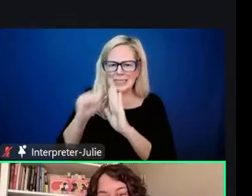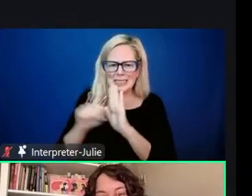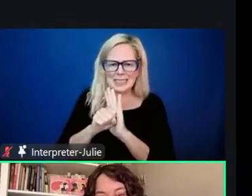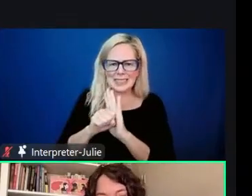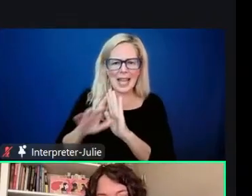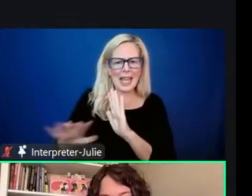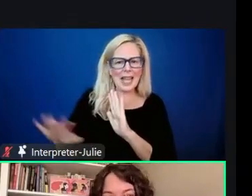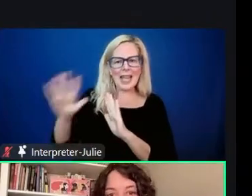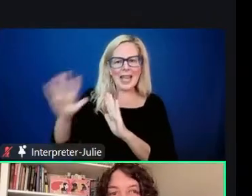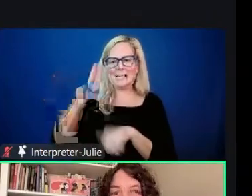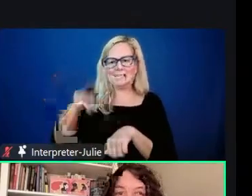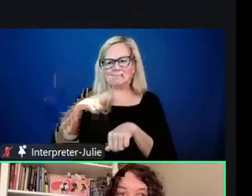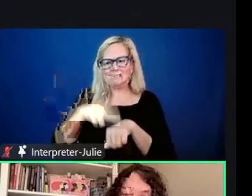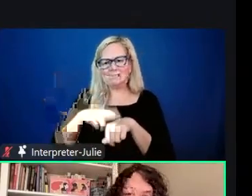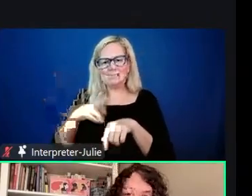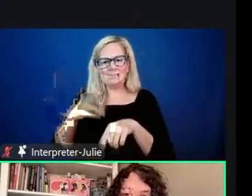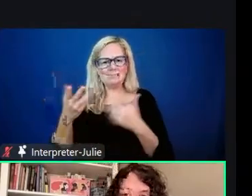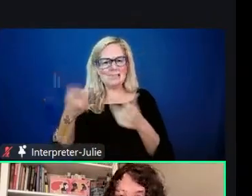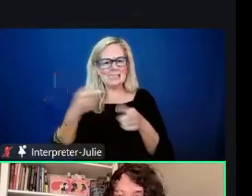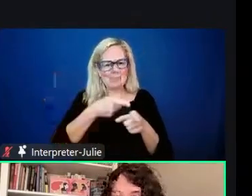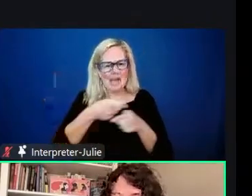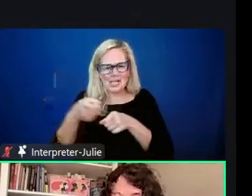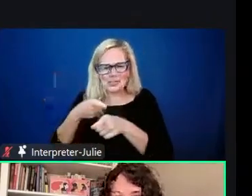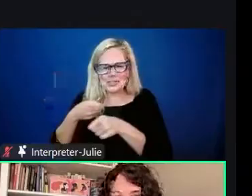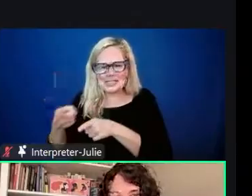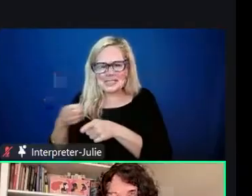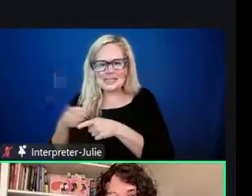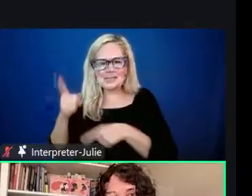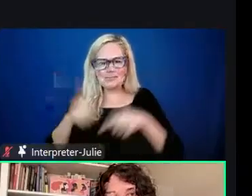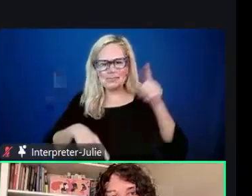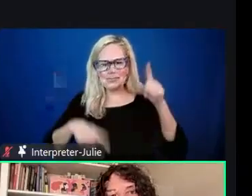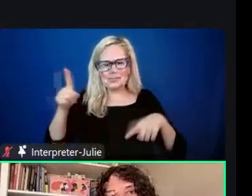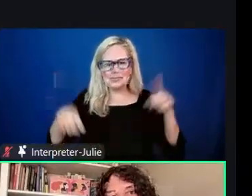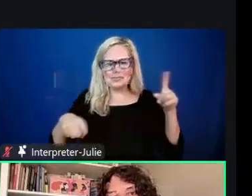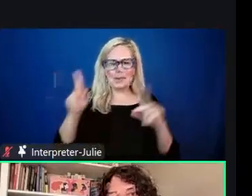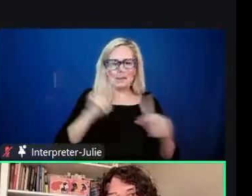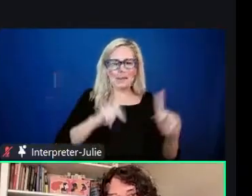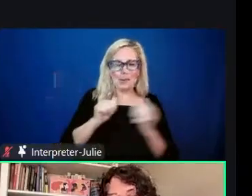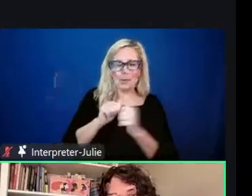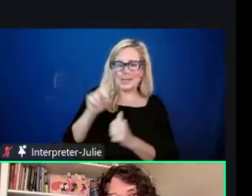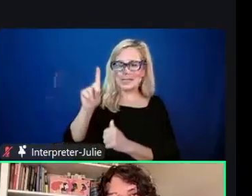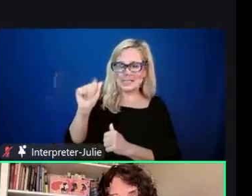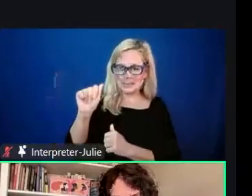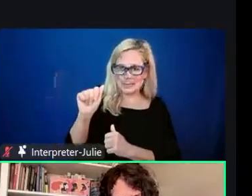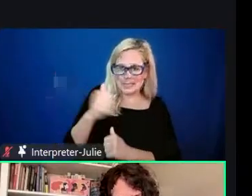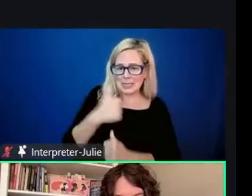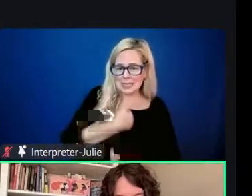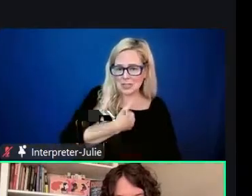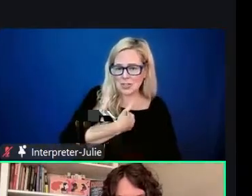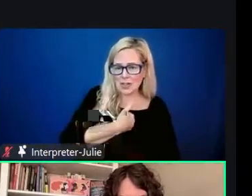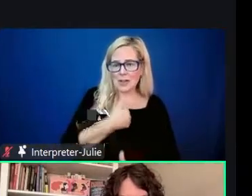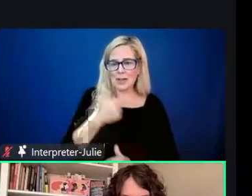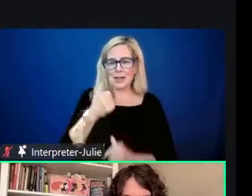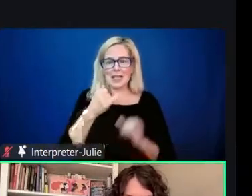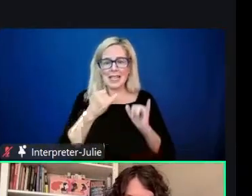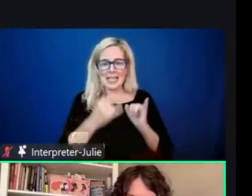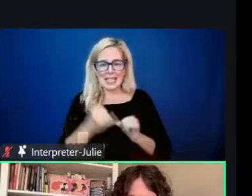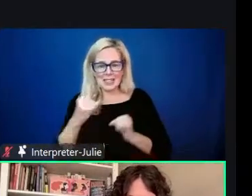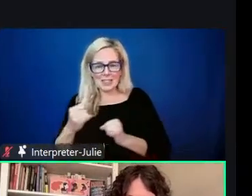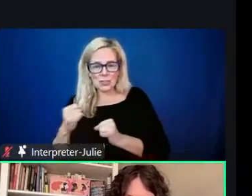we span level of training, we span individuals with disabilities ourselves, we span individuals who